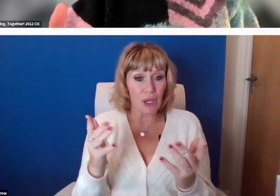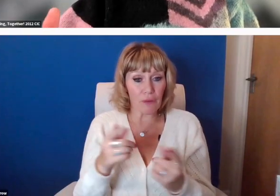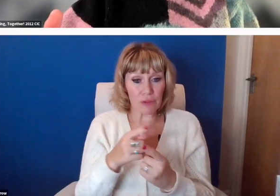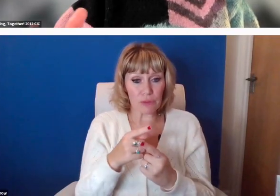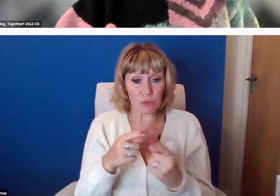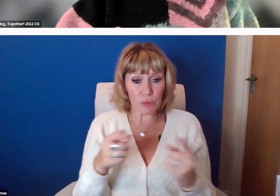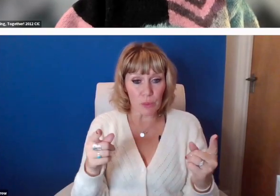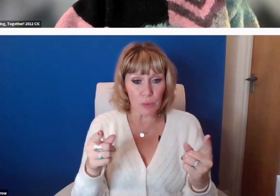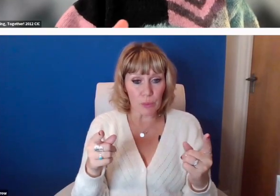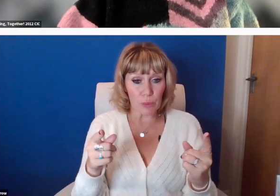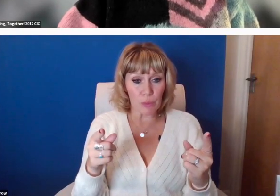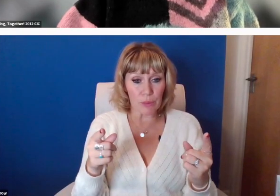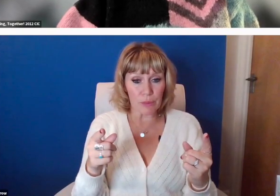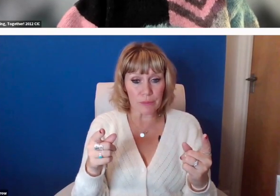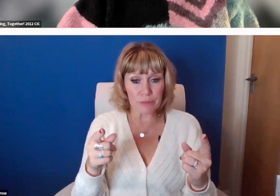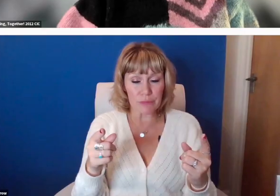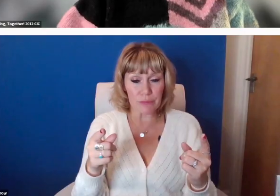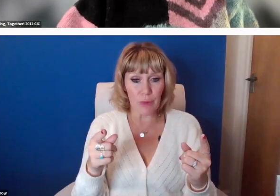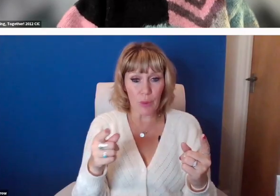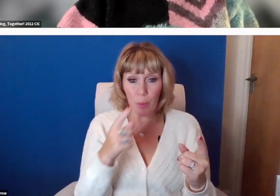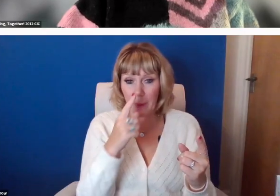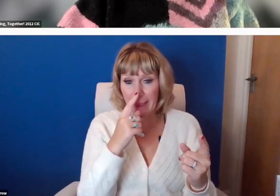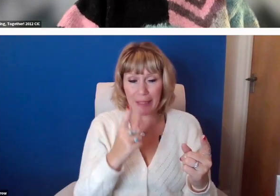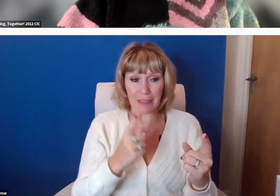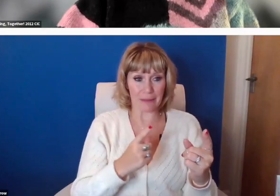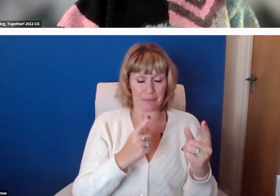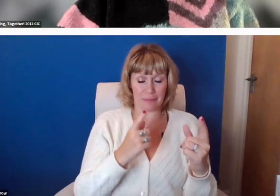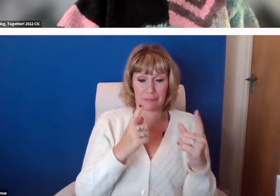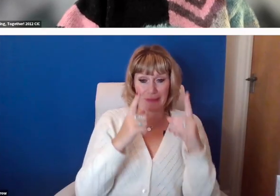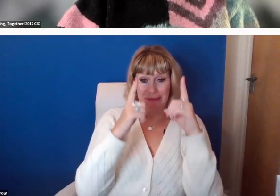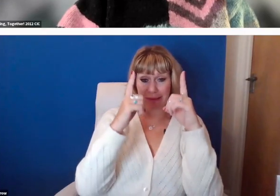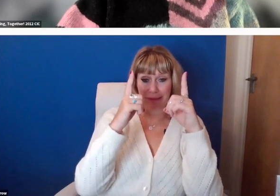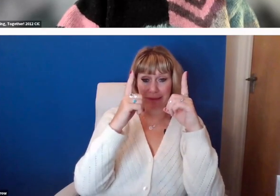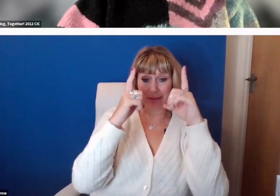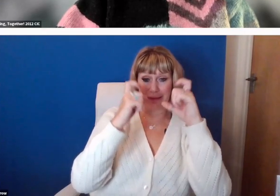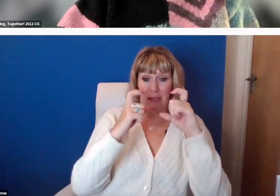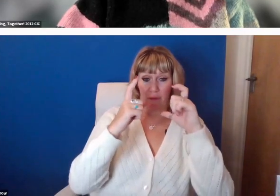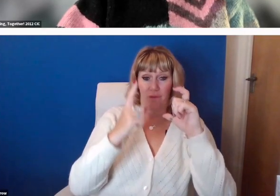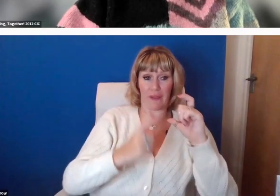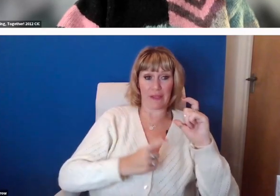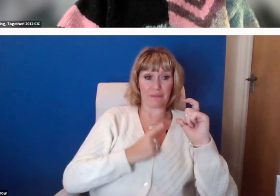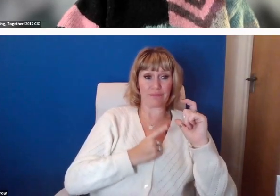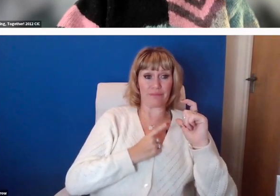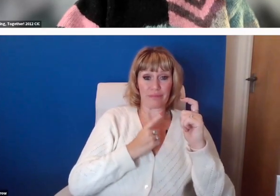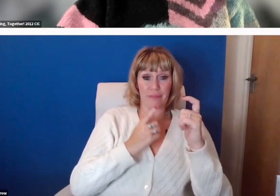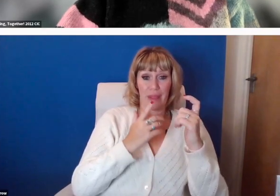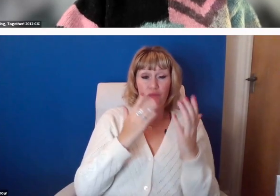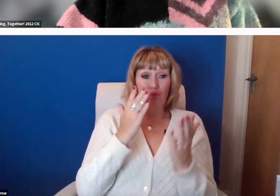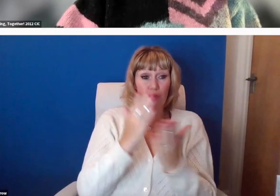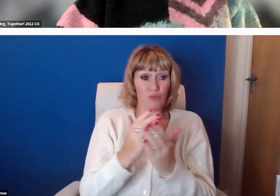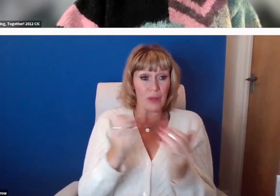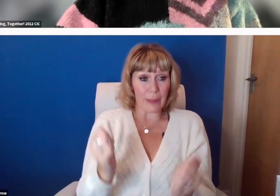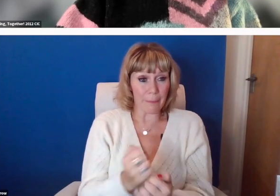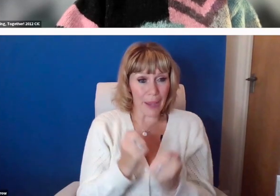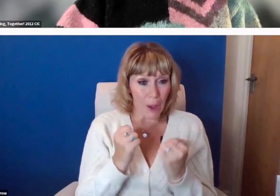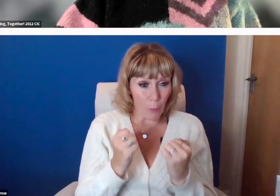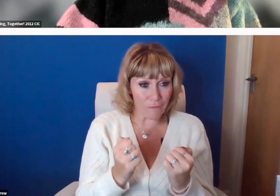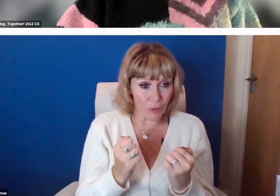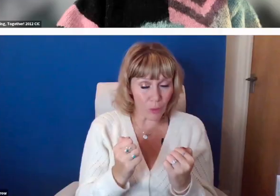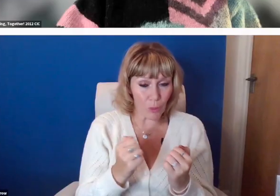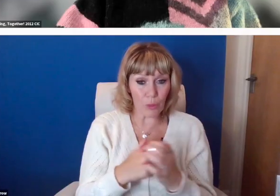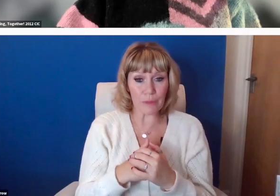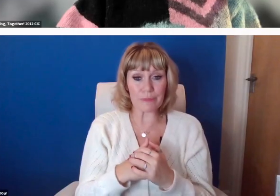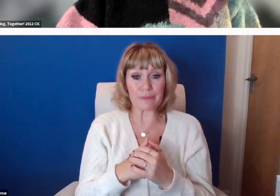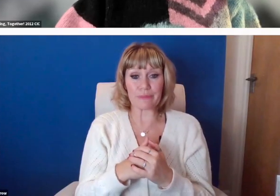so, you can take selfies at any point and they can be very, very powerful. Now,